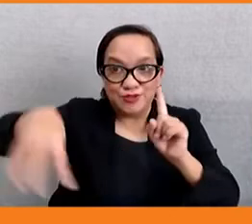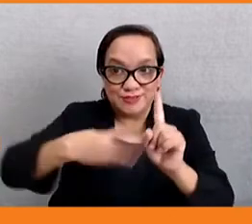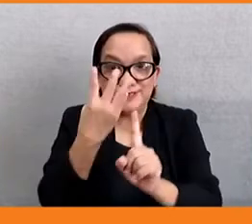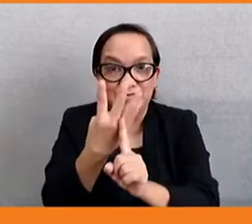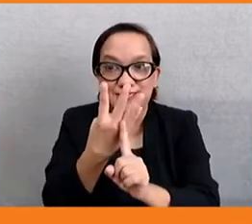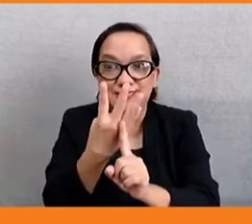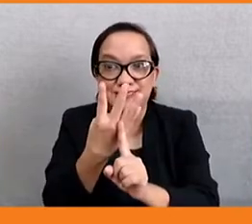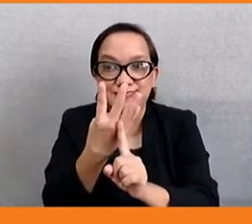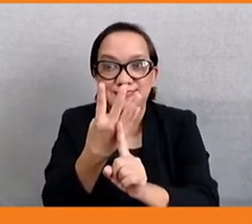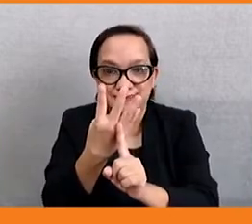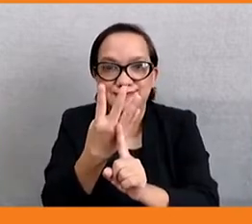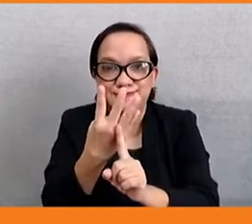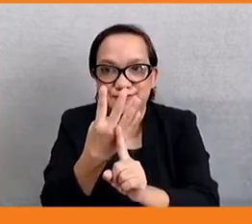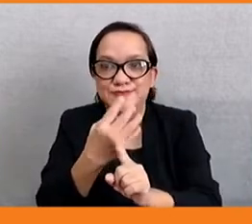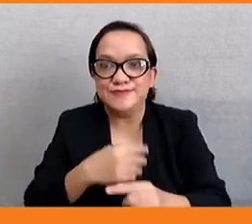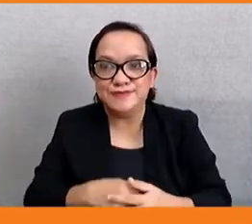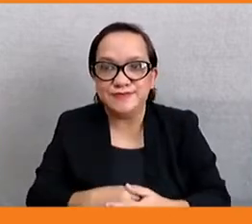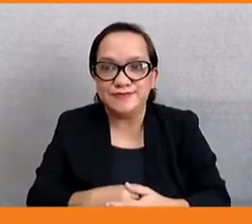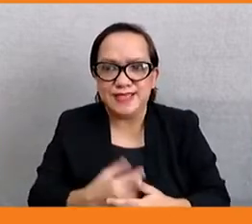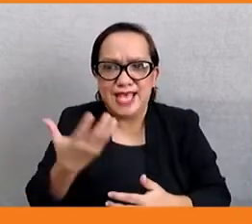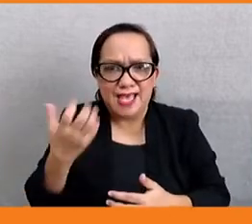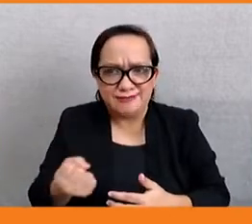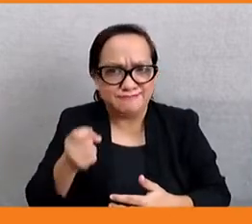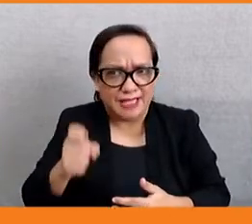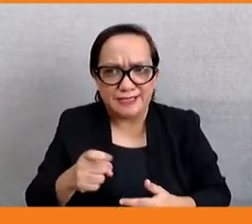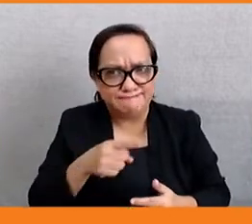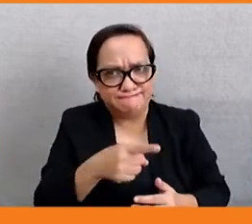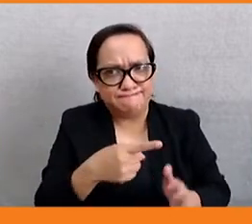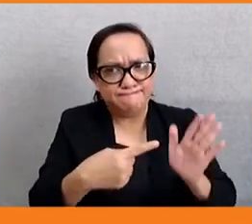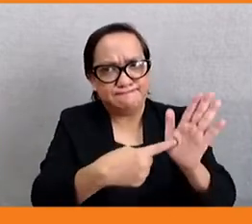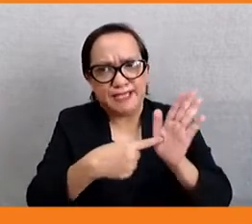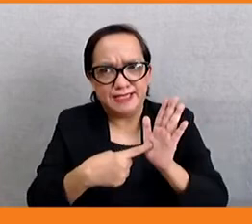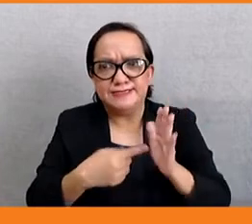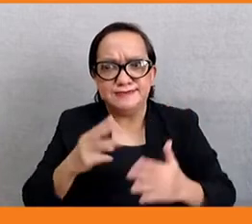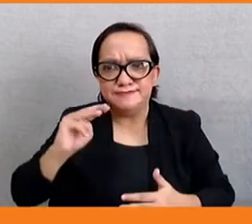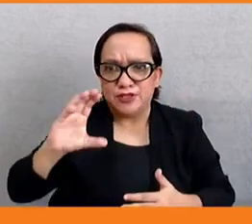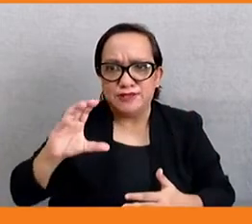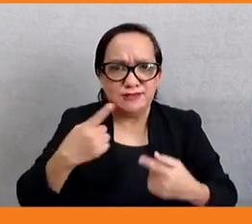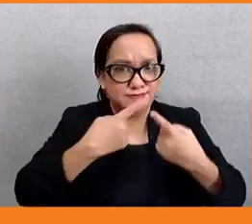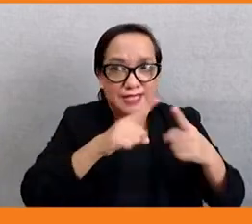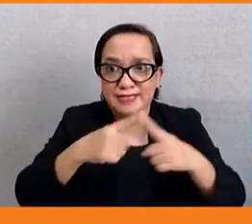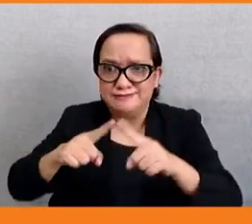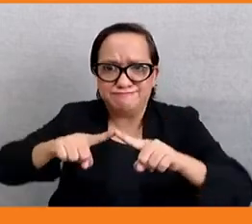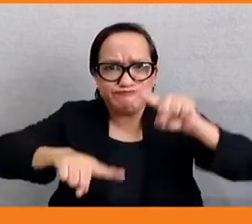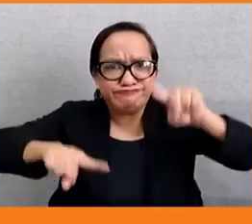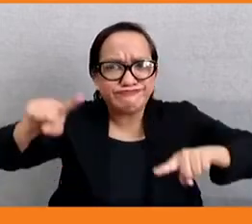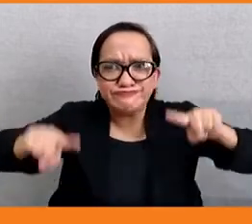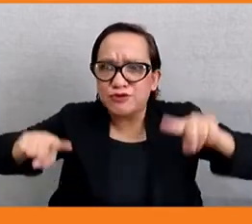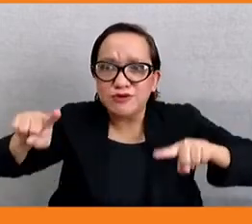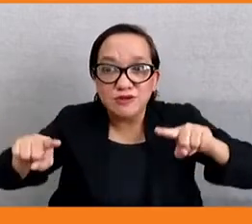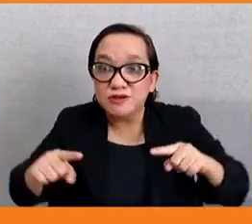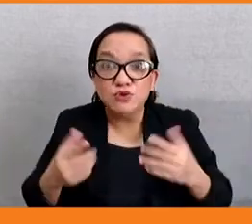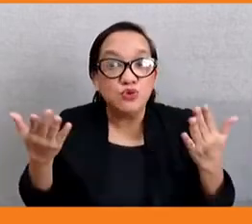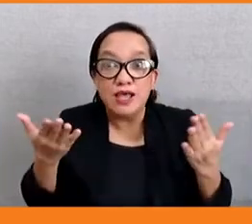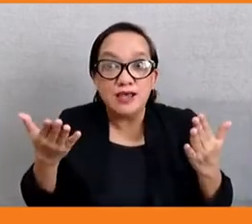requires DMCs to address the multiple layers of discrimination against for women, including